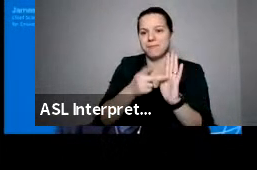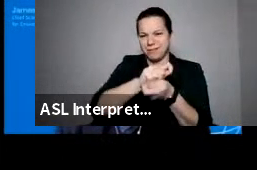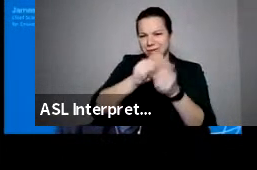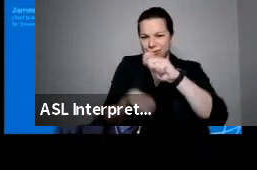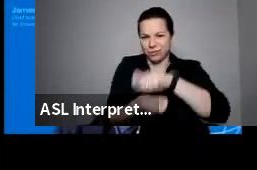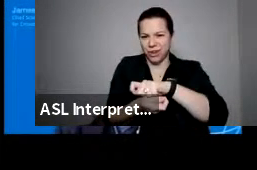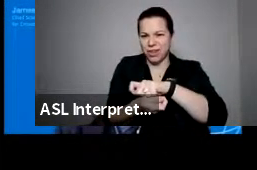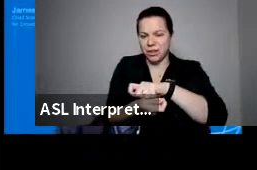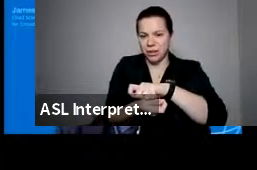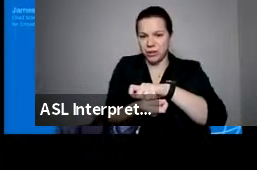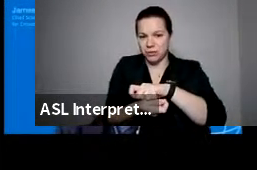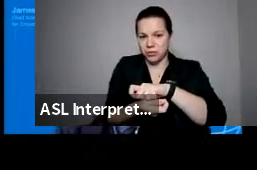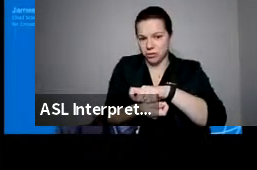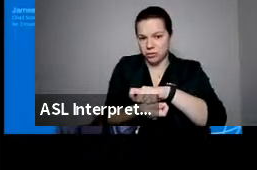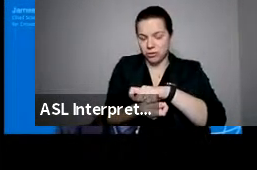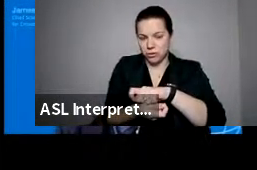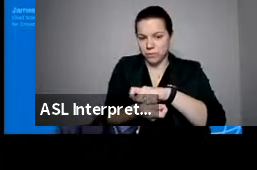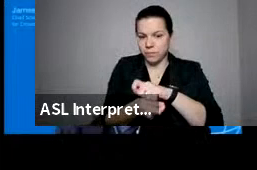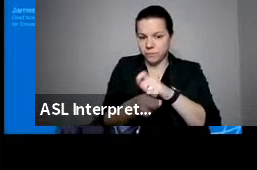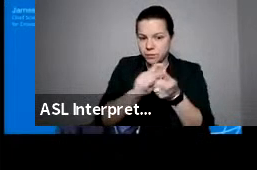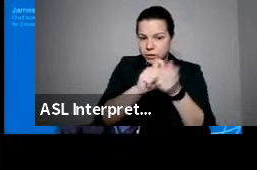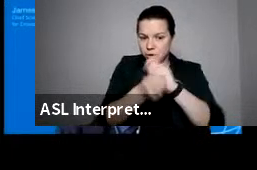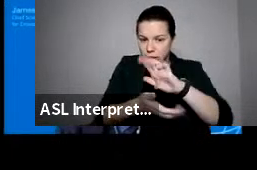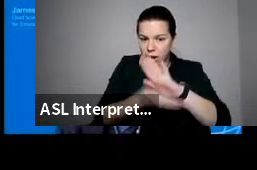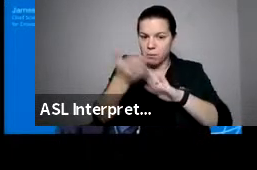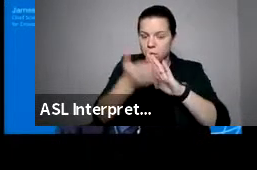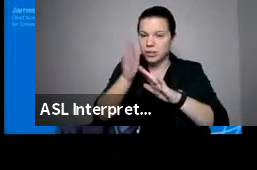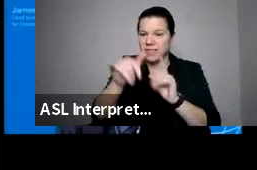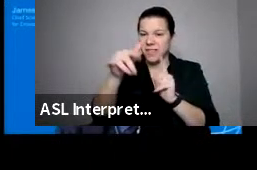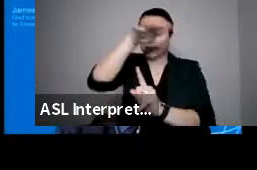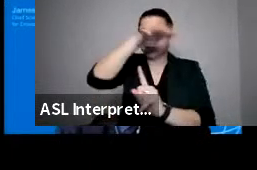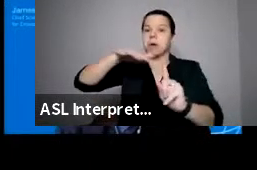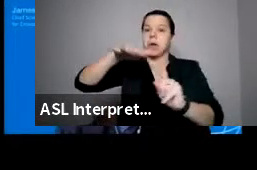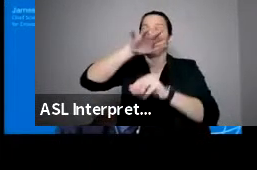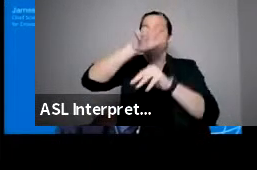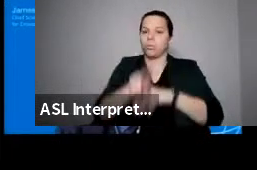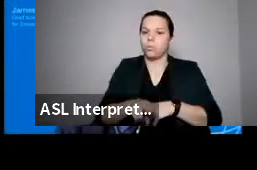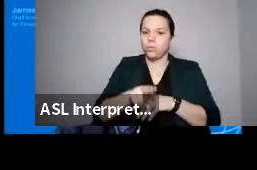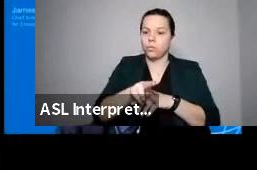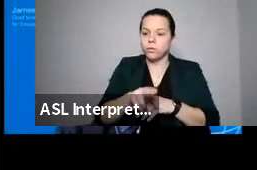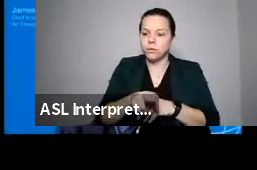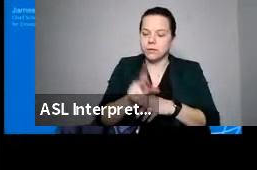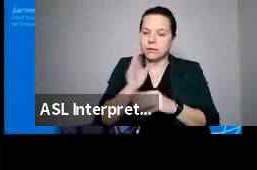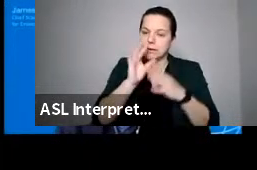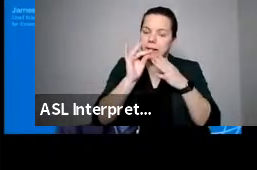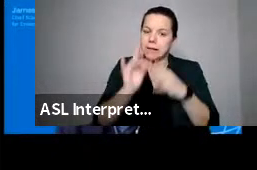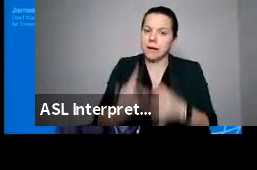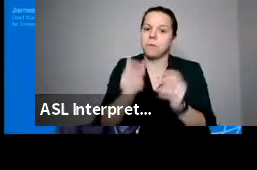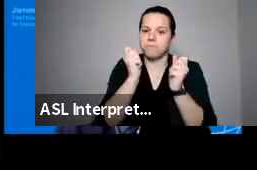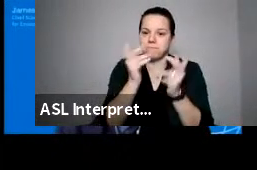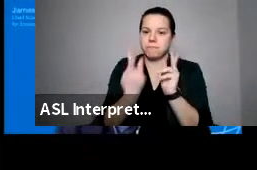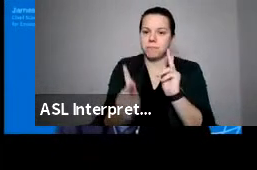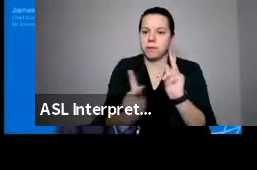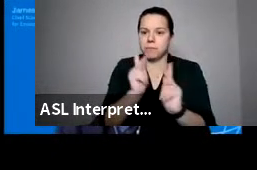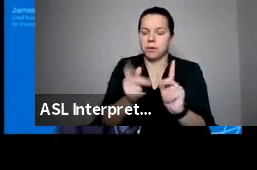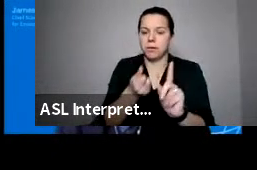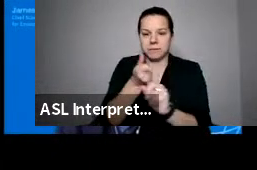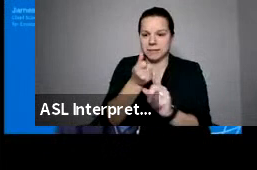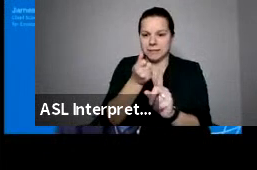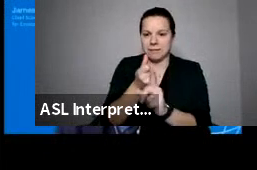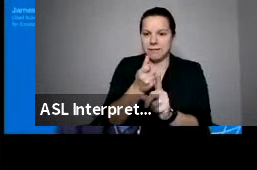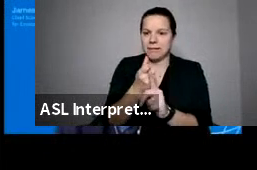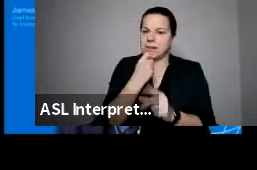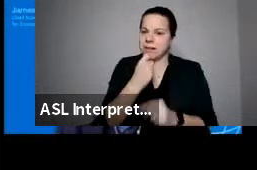along with the commensurate change in operations has led to a number of people well outside of